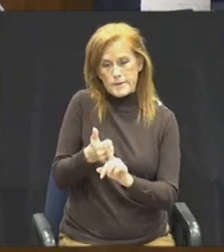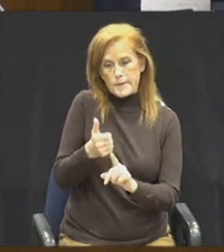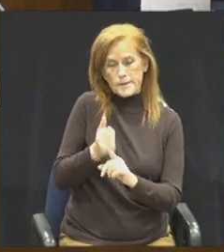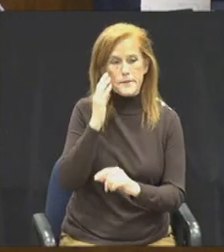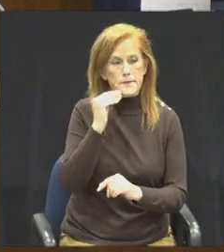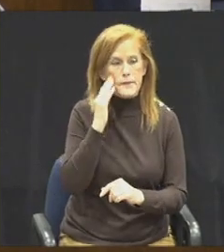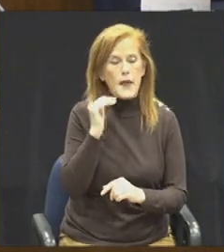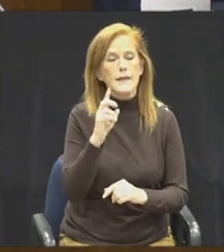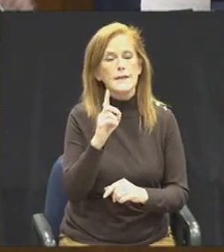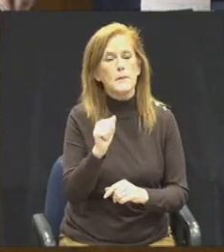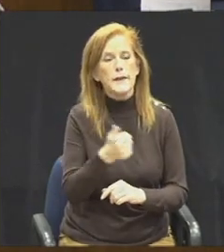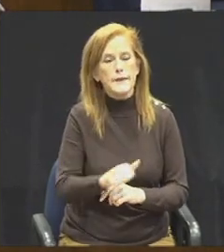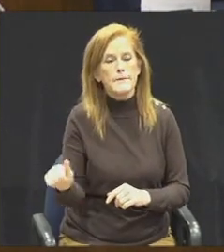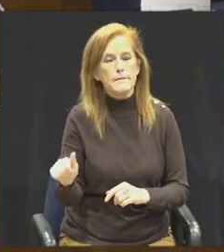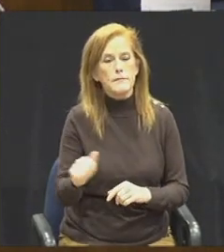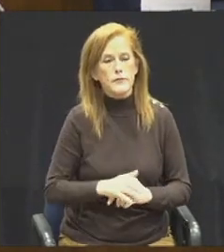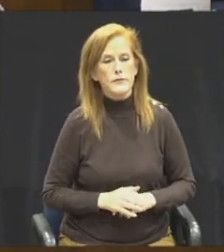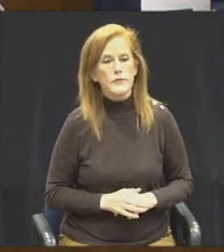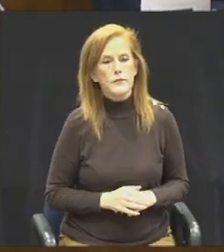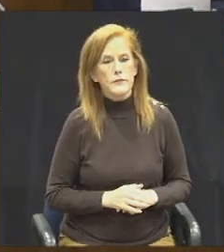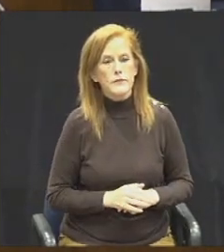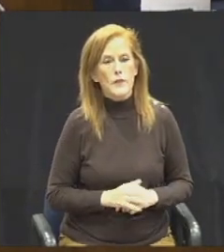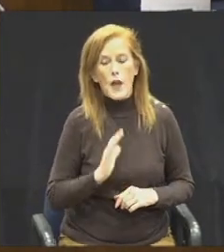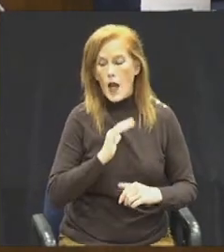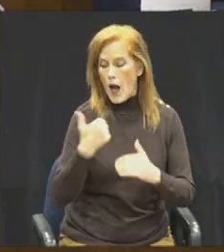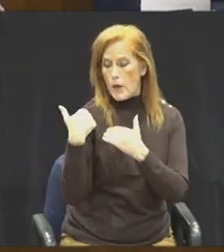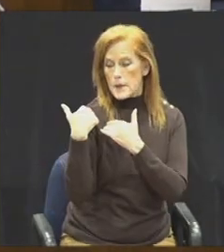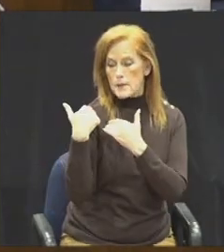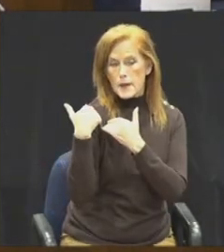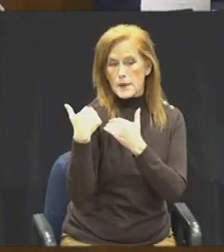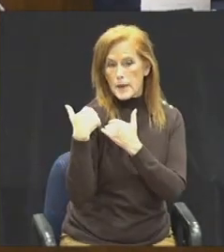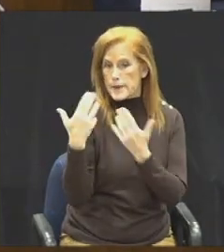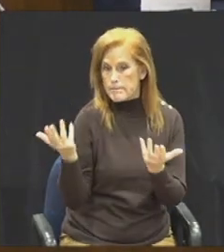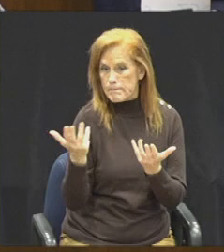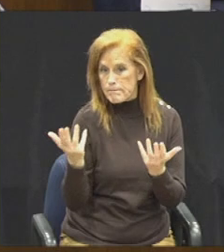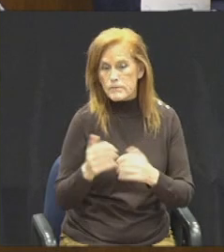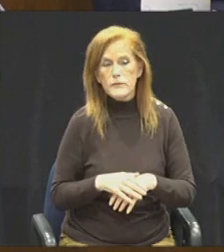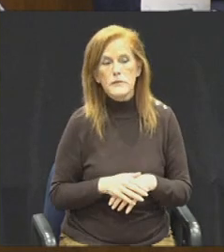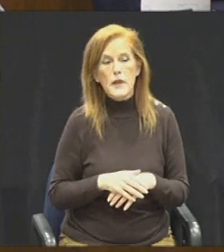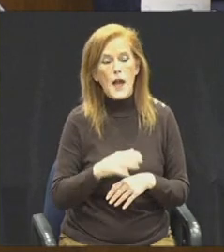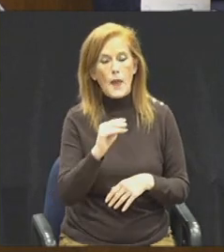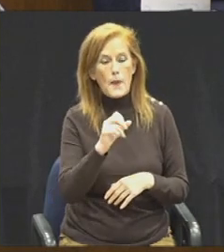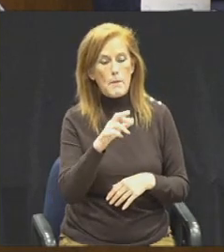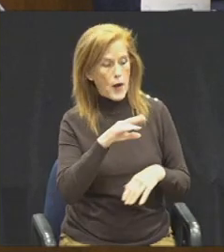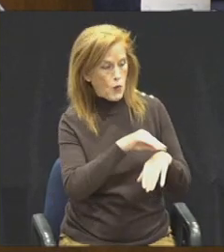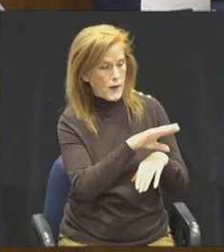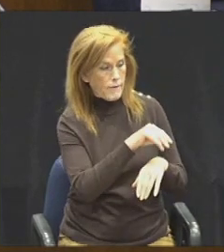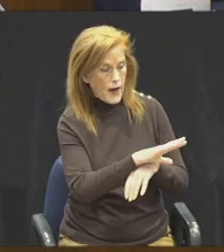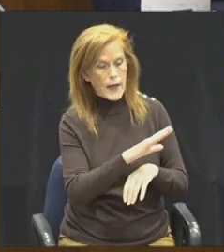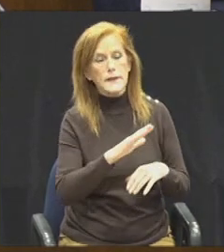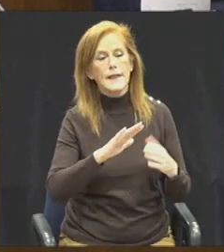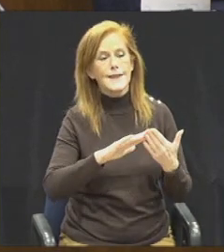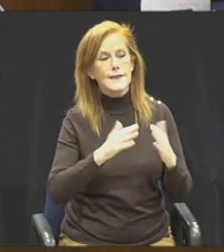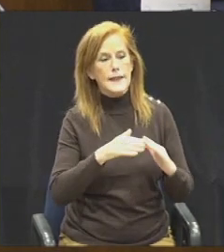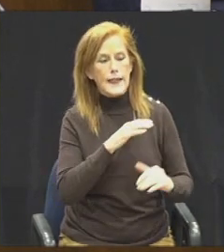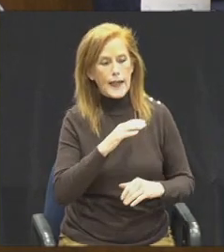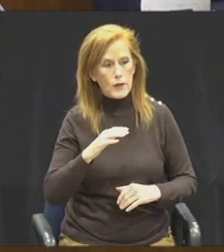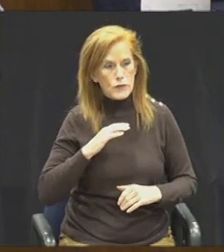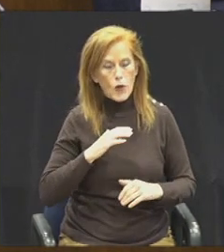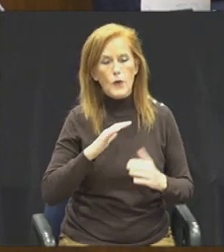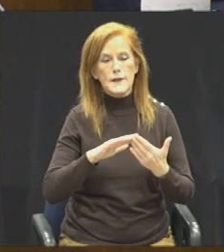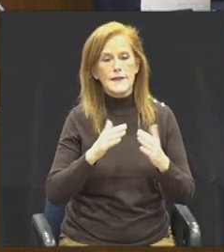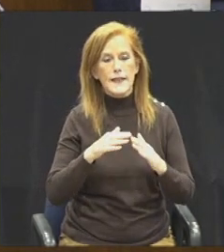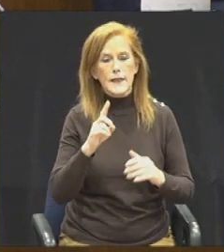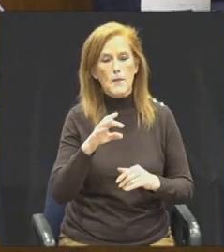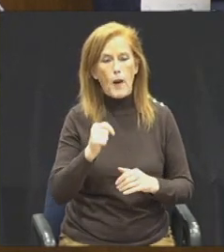experience disabilities. Our responsibilities are to advise the mayor, the city council, city